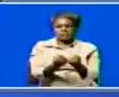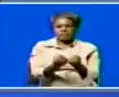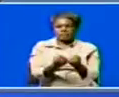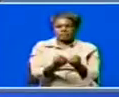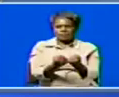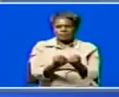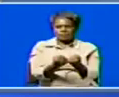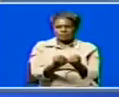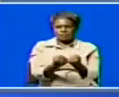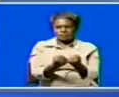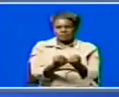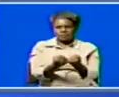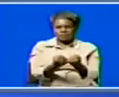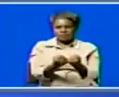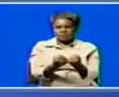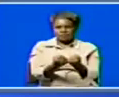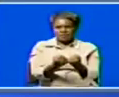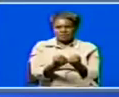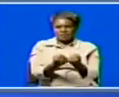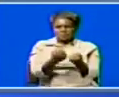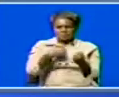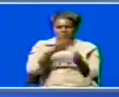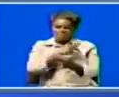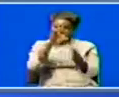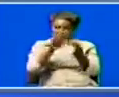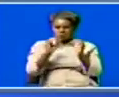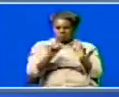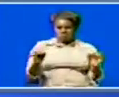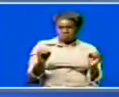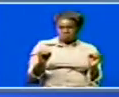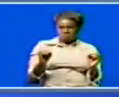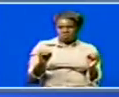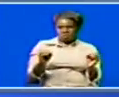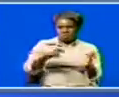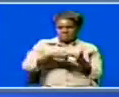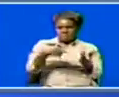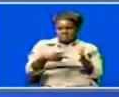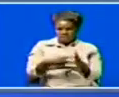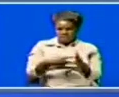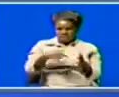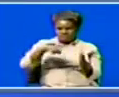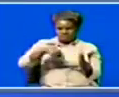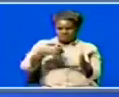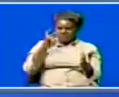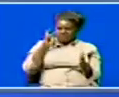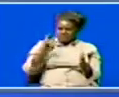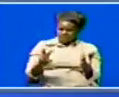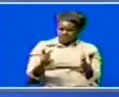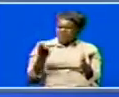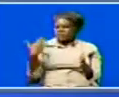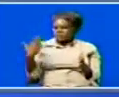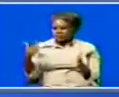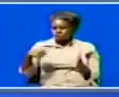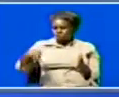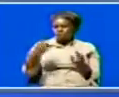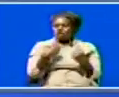don't put me on a pedestal. Mm-hmm. It doesn't make me perfect. It doesn't make me any better than anybody. Mm-hmm. It just means that I am able to see the things that we talk about